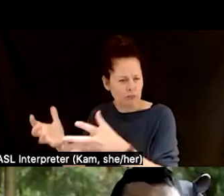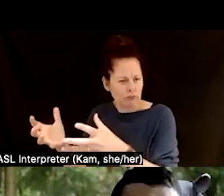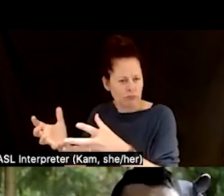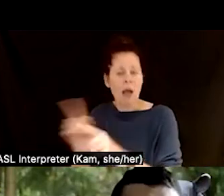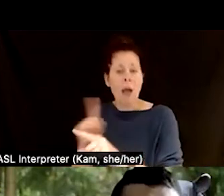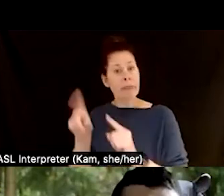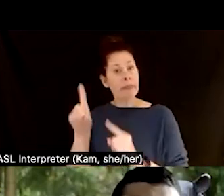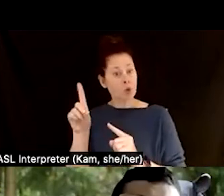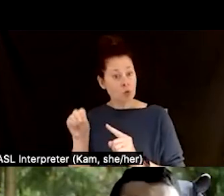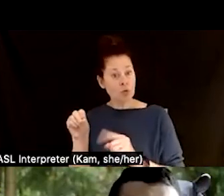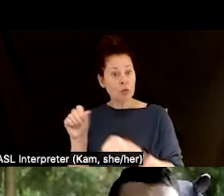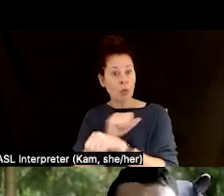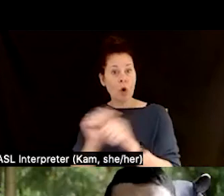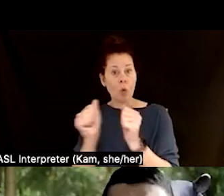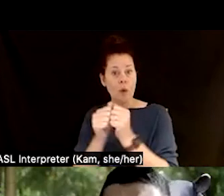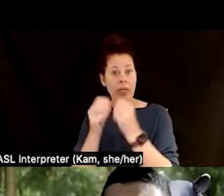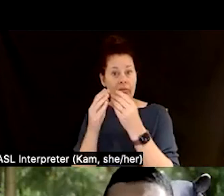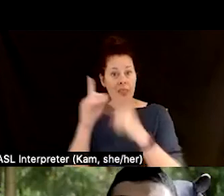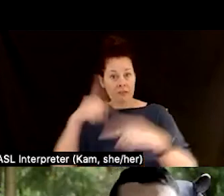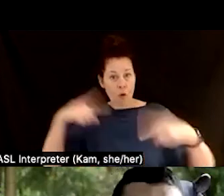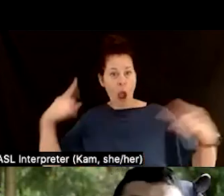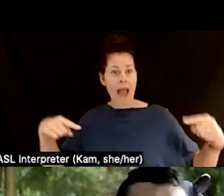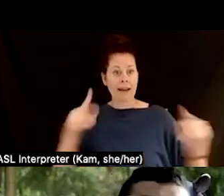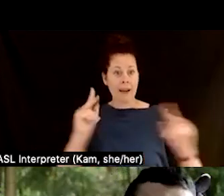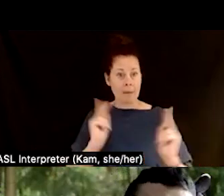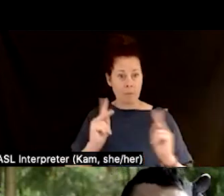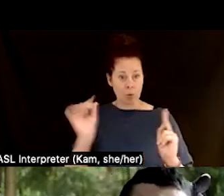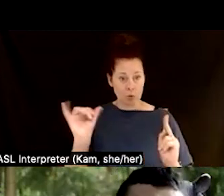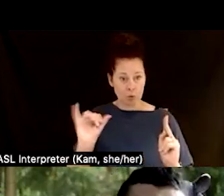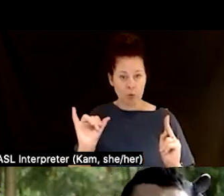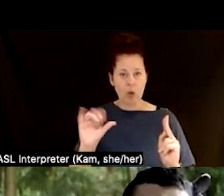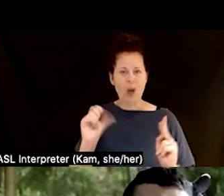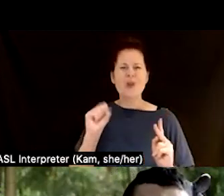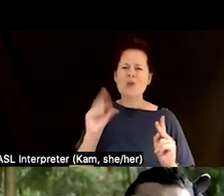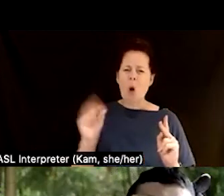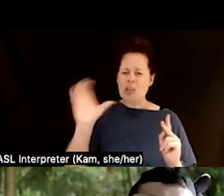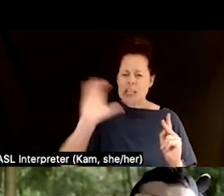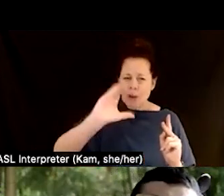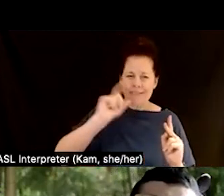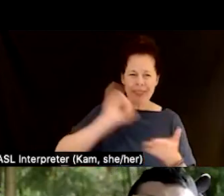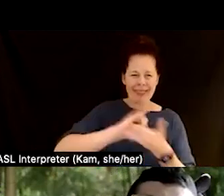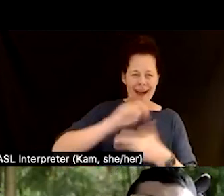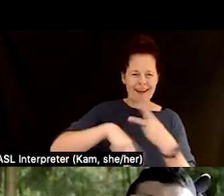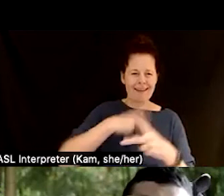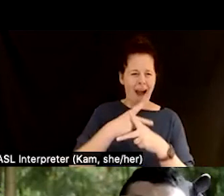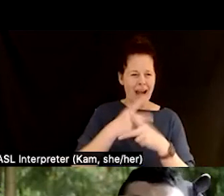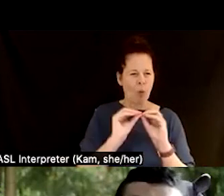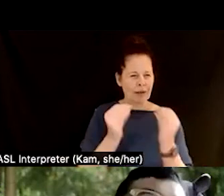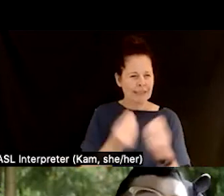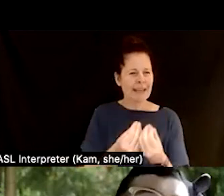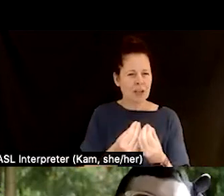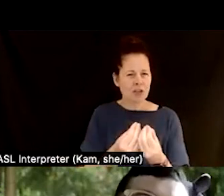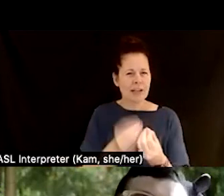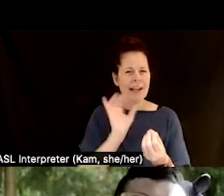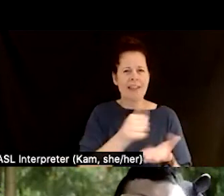broad set of individuals. So looking for those organizations that would